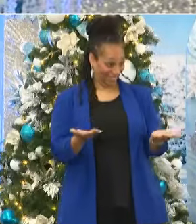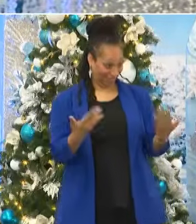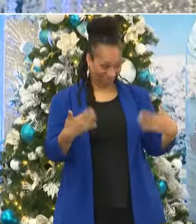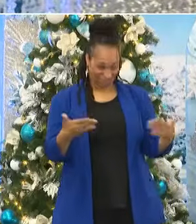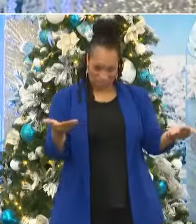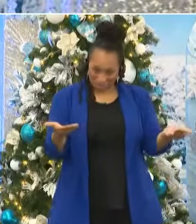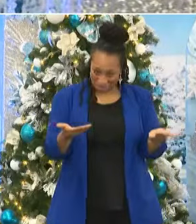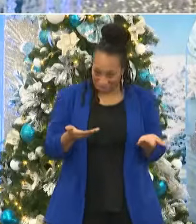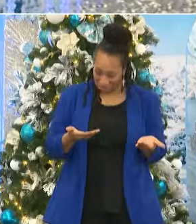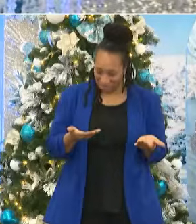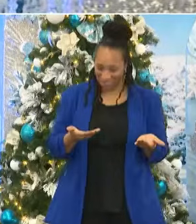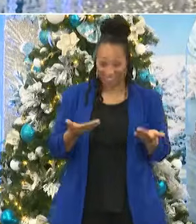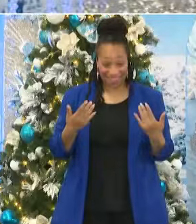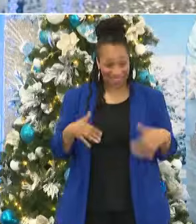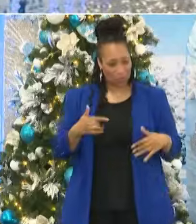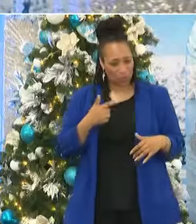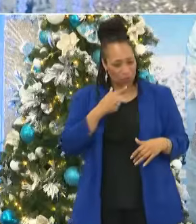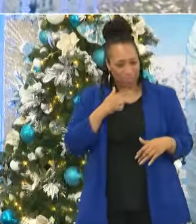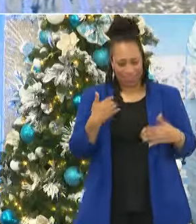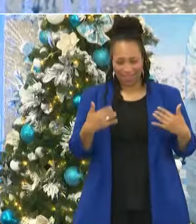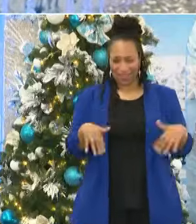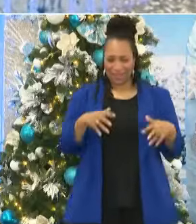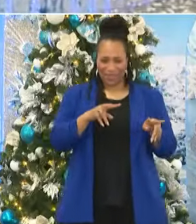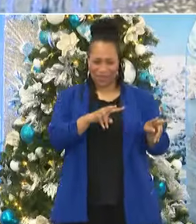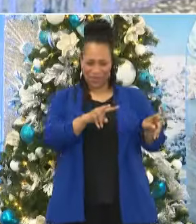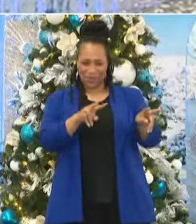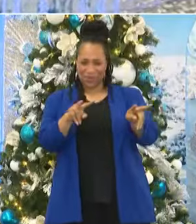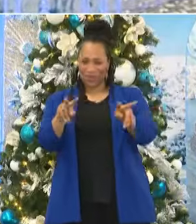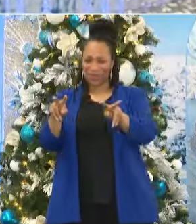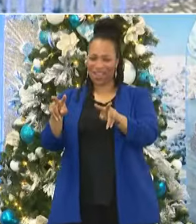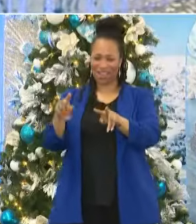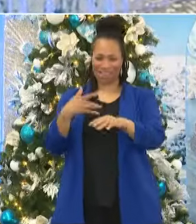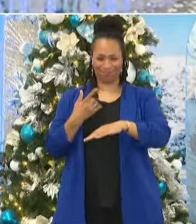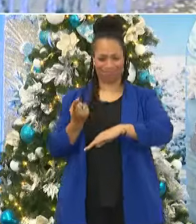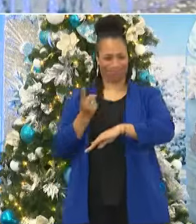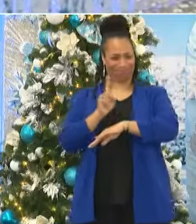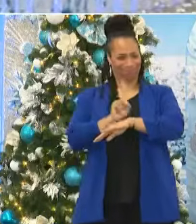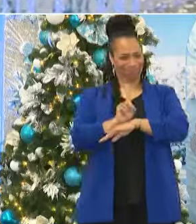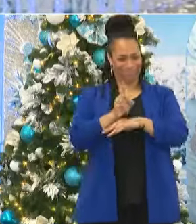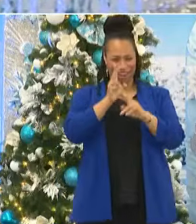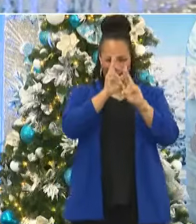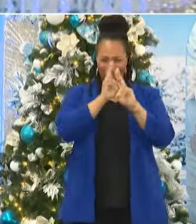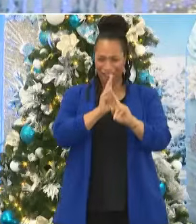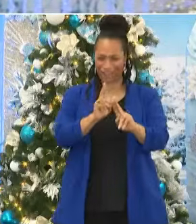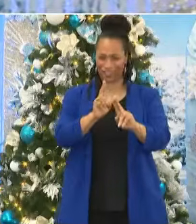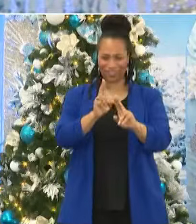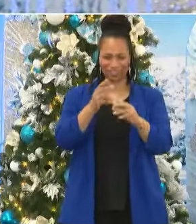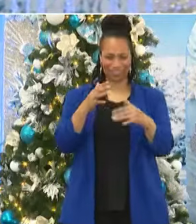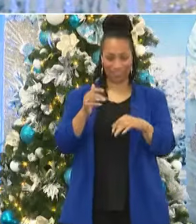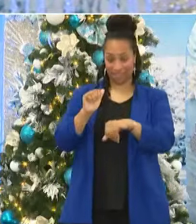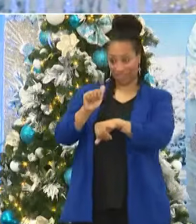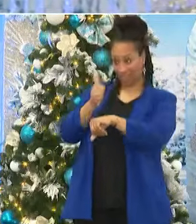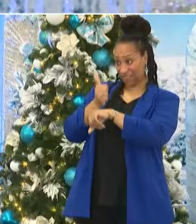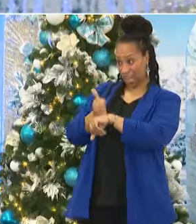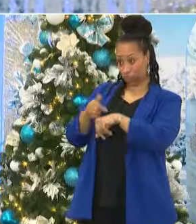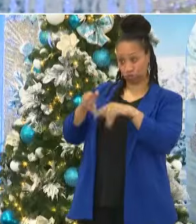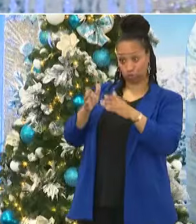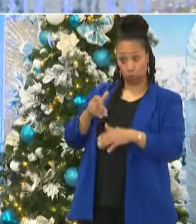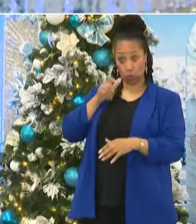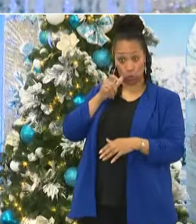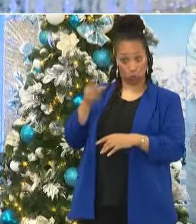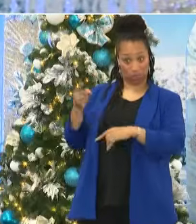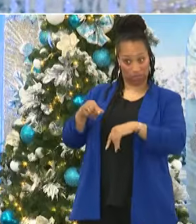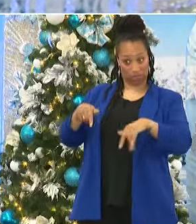are very honored to be joined by the founder of the Recreation Wish List and